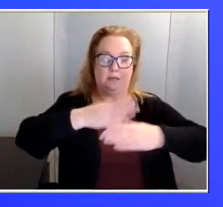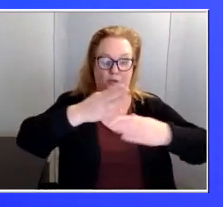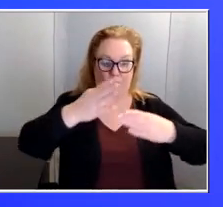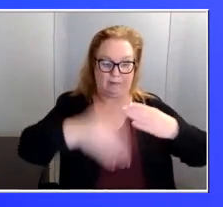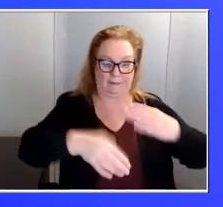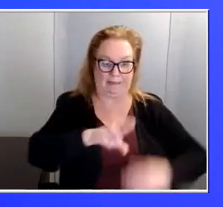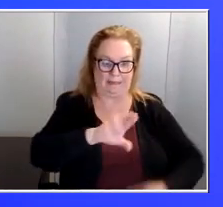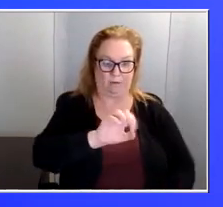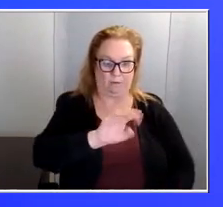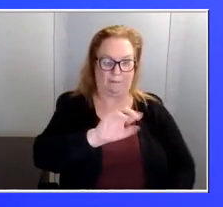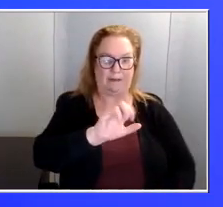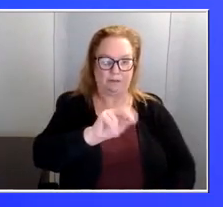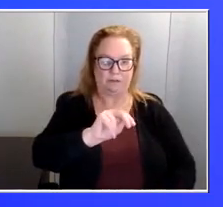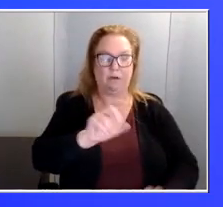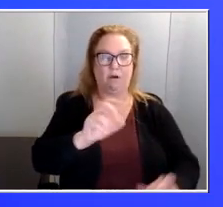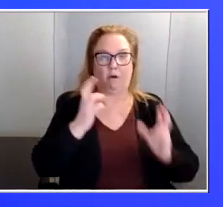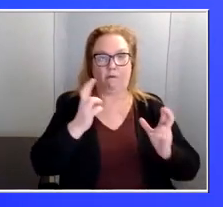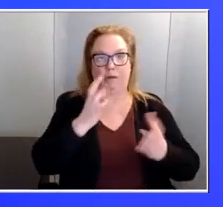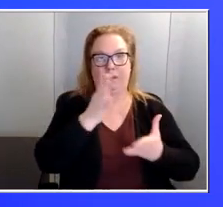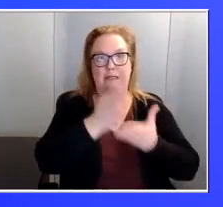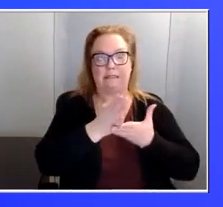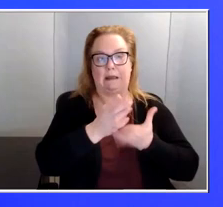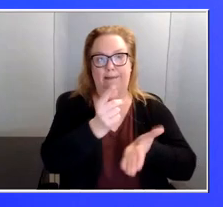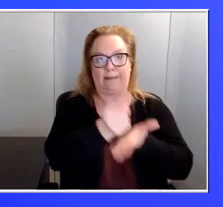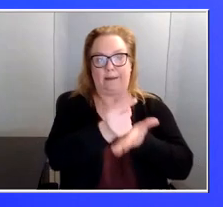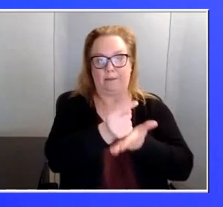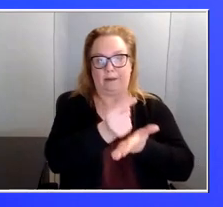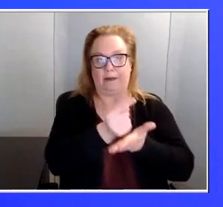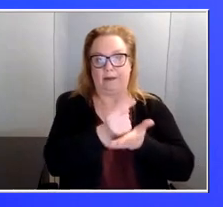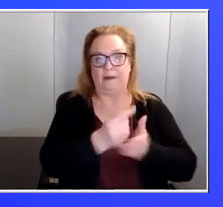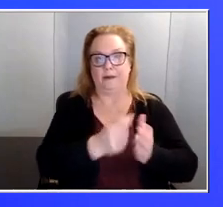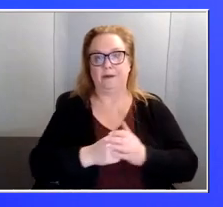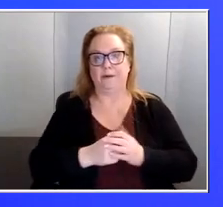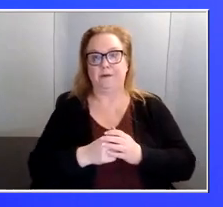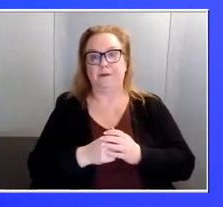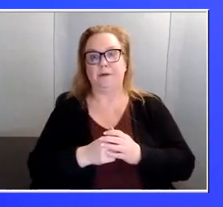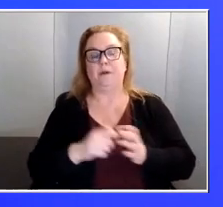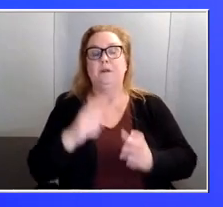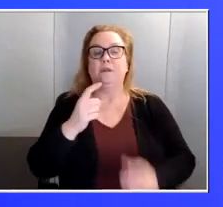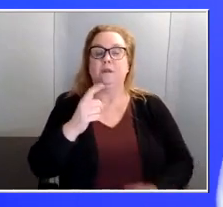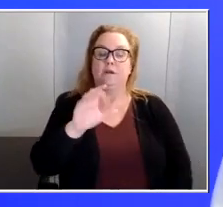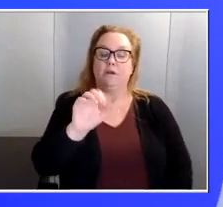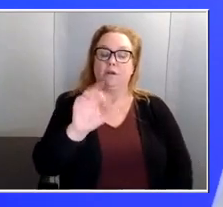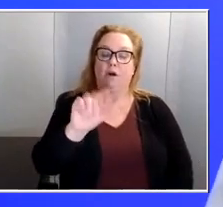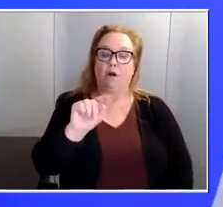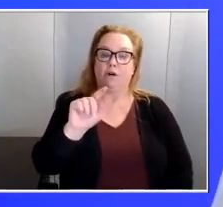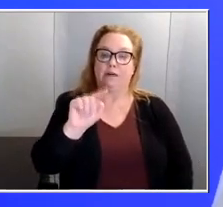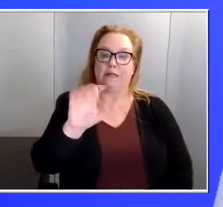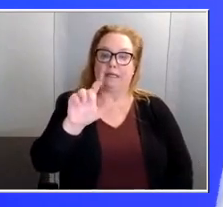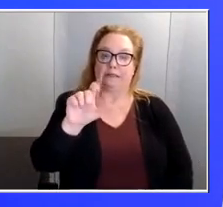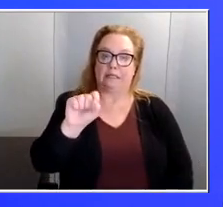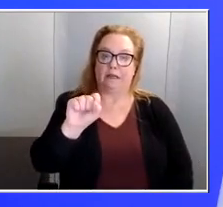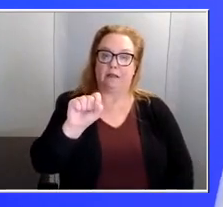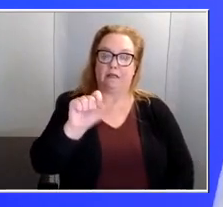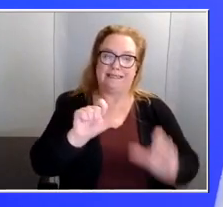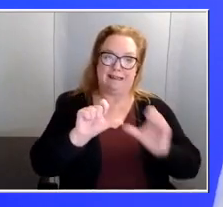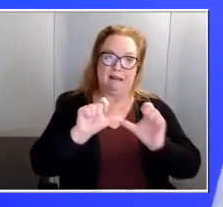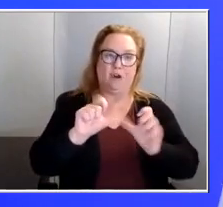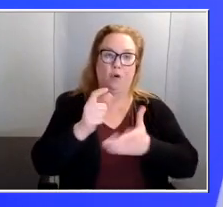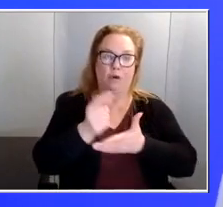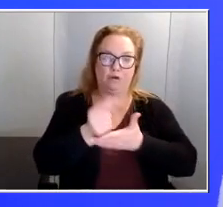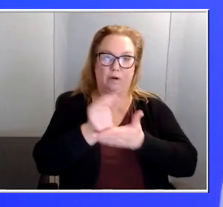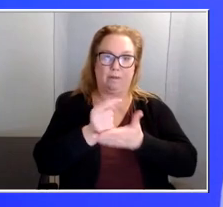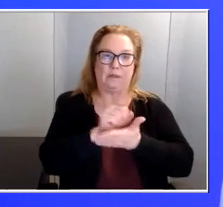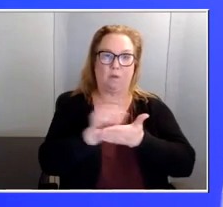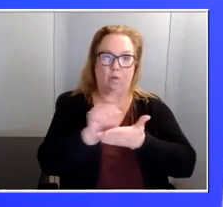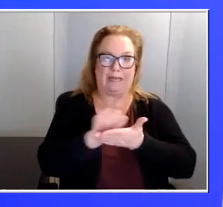treatment. The one thing that teclistamab have behind the CAR T cell is that teclistamab, it's an ongoing treatment that we give it weekly and